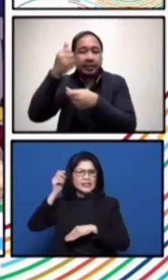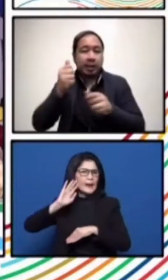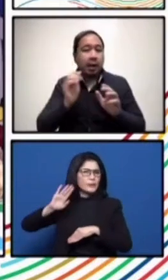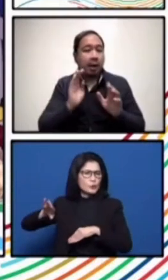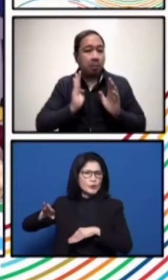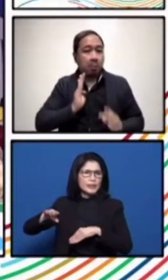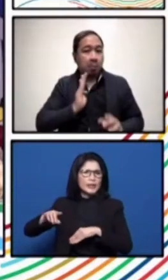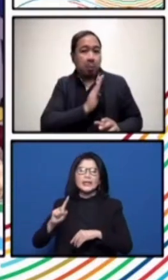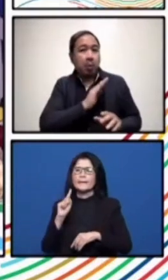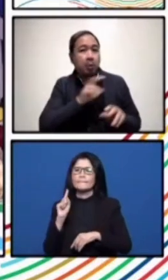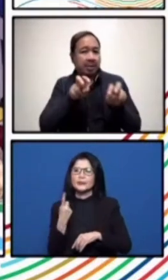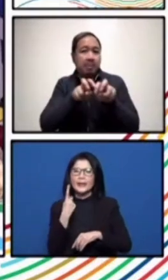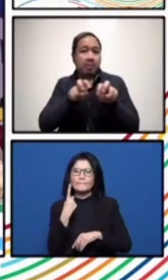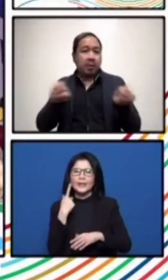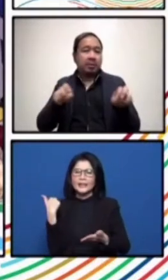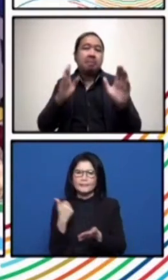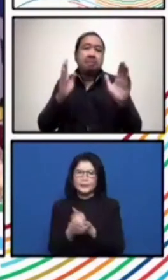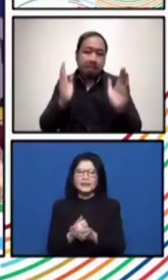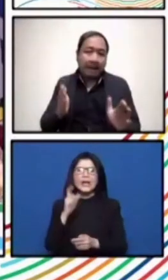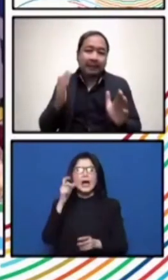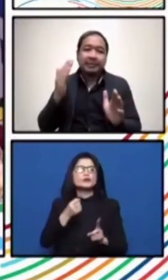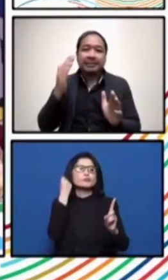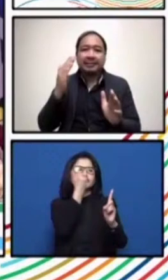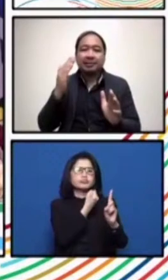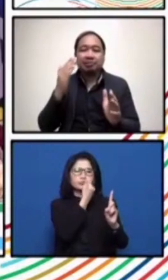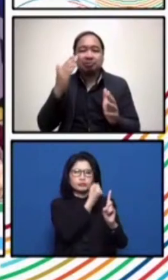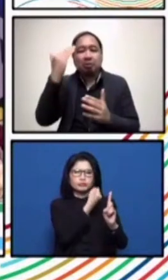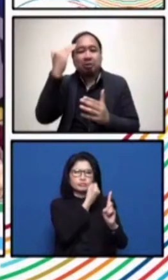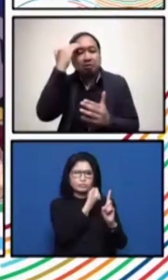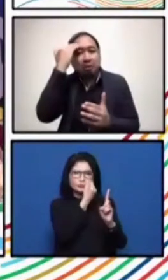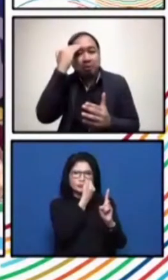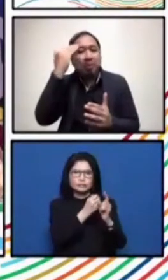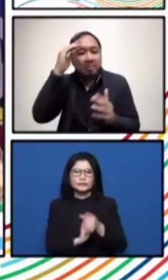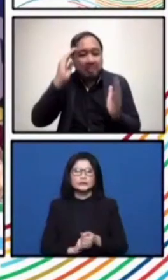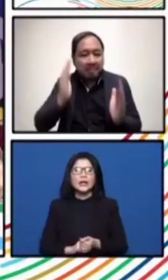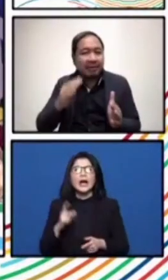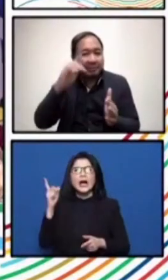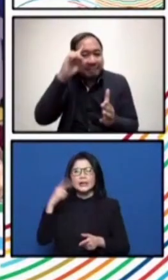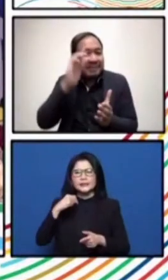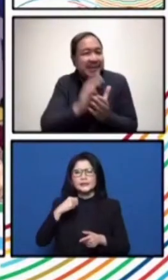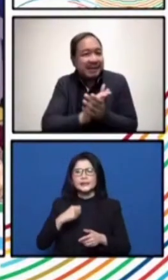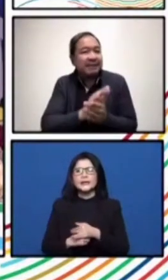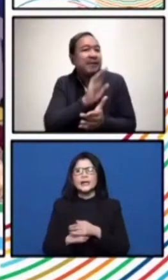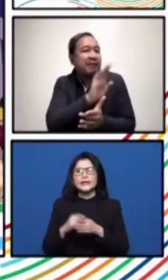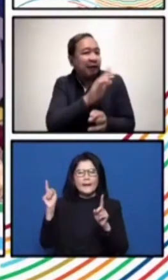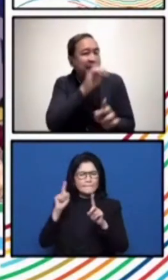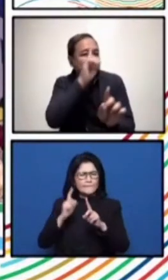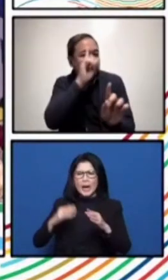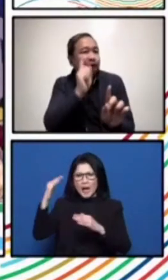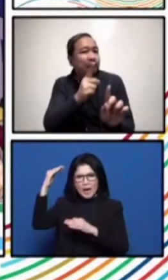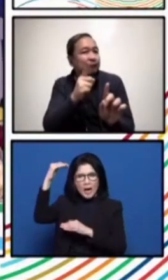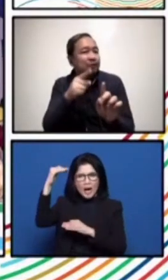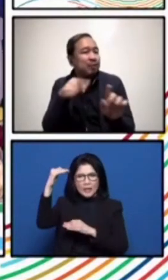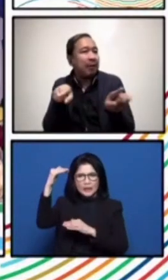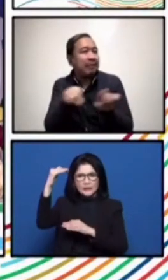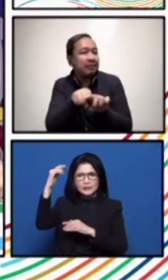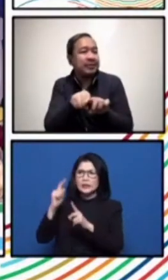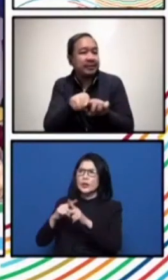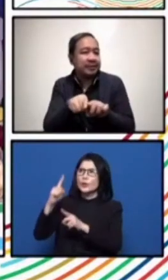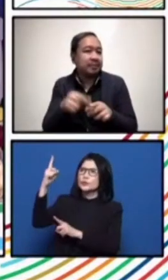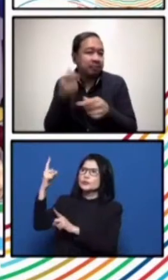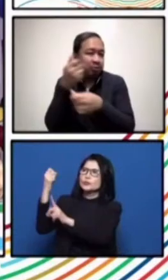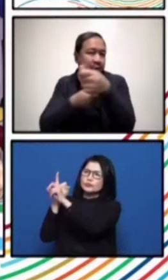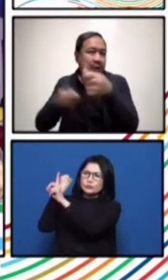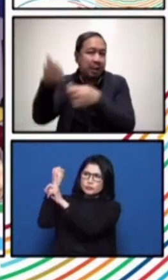need Advocates right from the top uh two I think a lot of times what we've seen is that